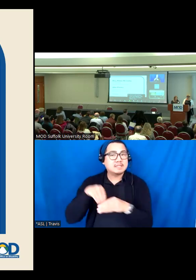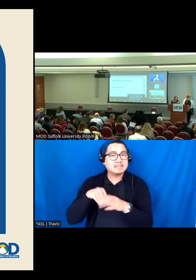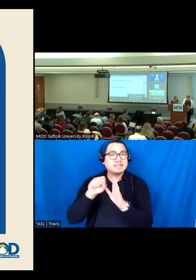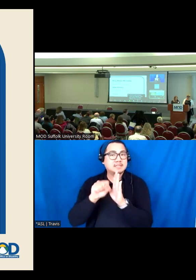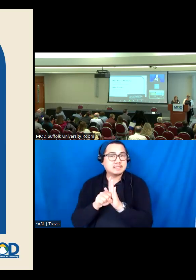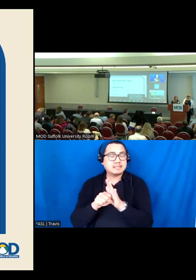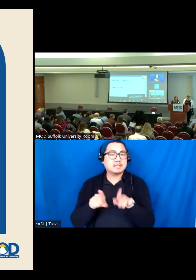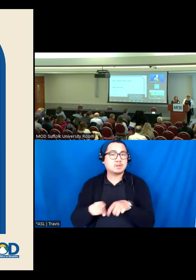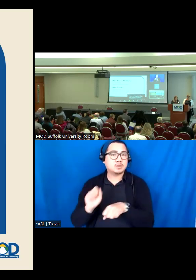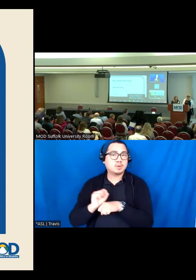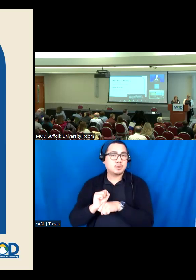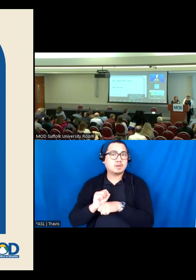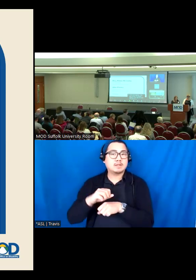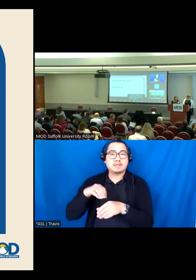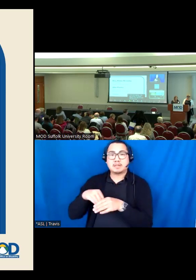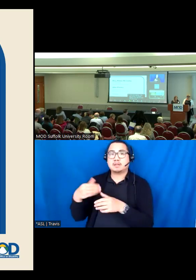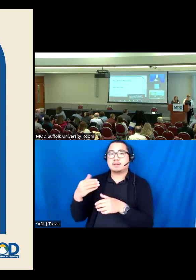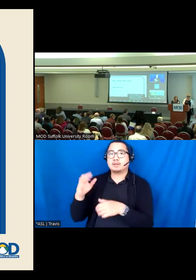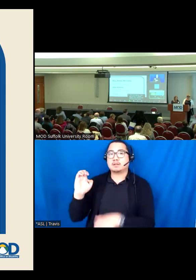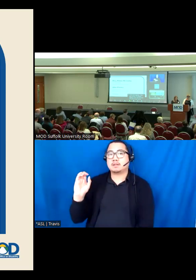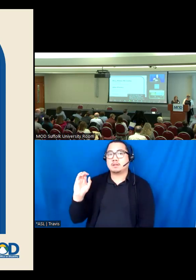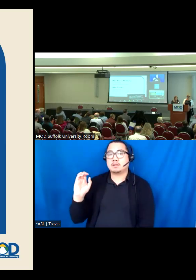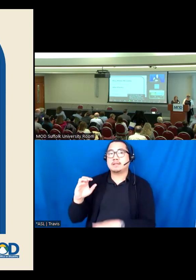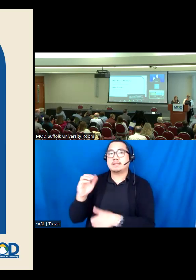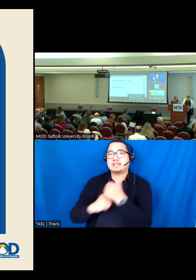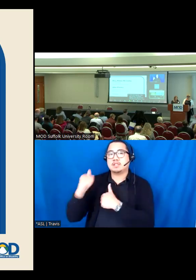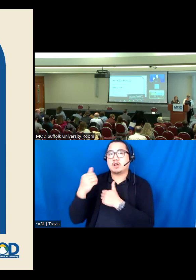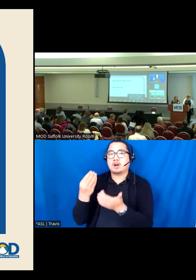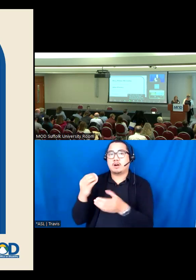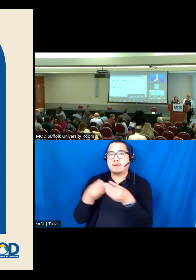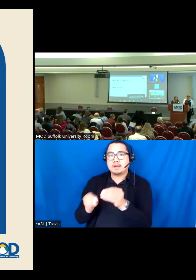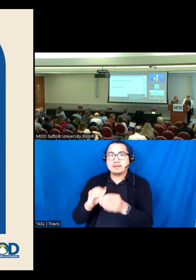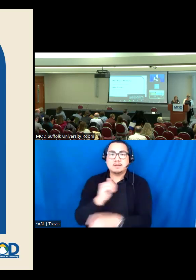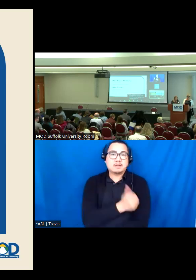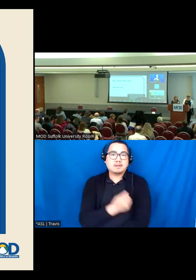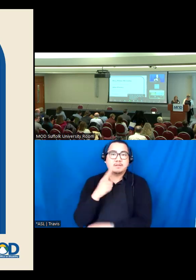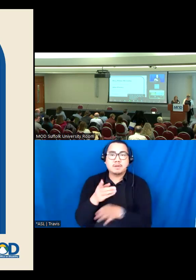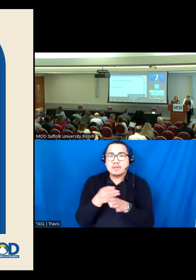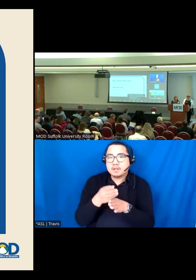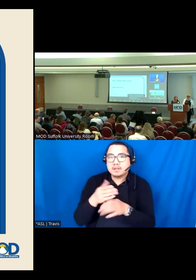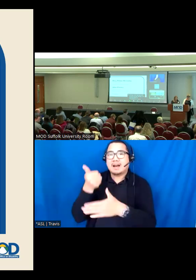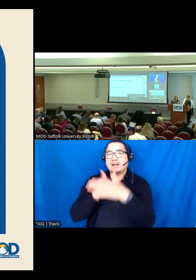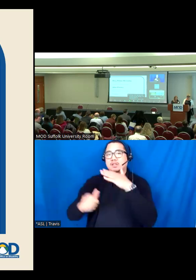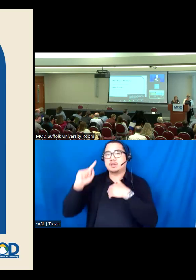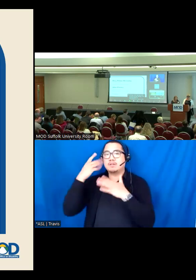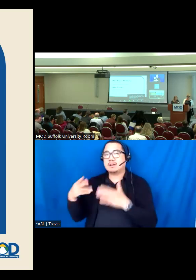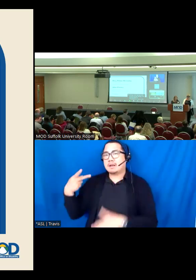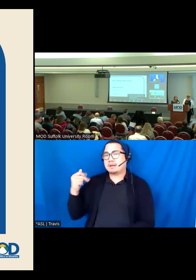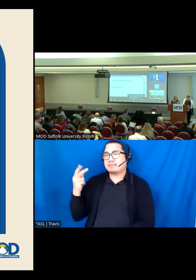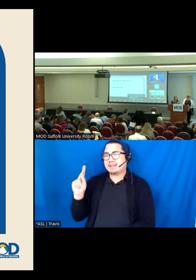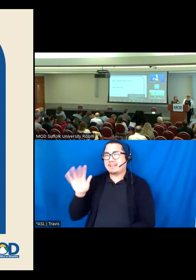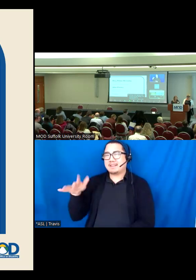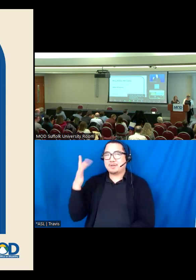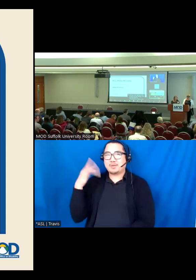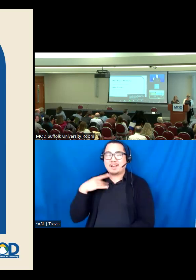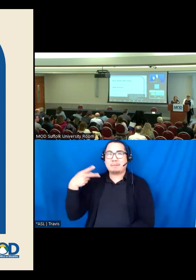also working at the Executive Office of Administration and Finance under Deval Patrick. Maybe that's where the name was in my head